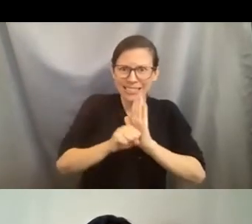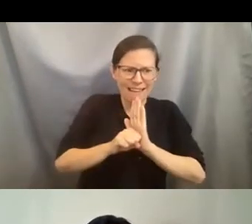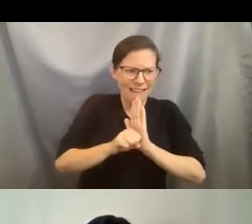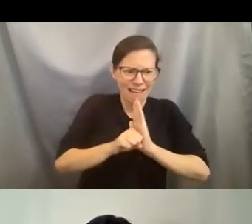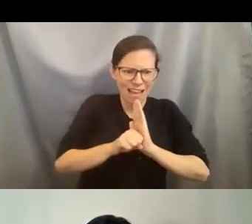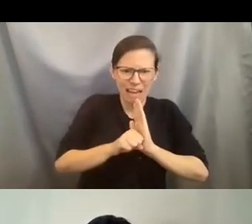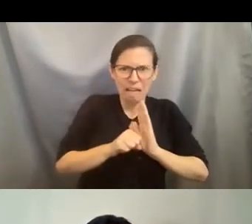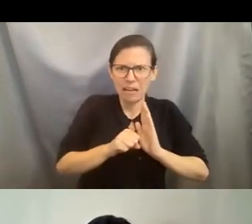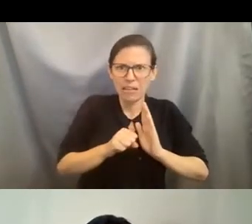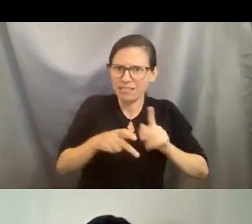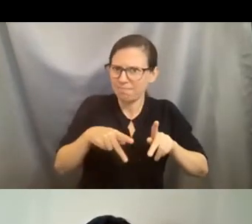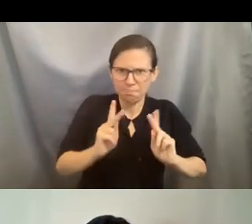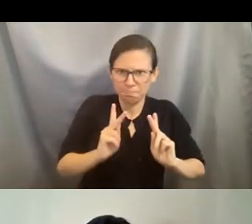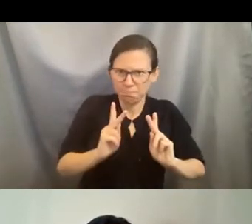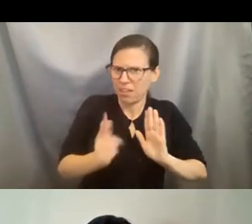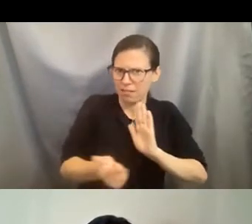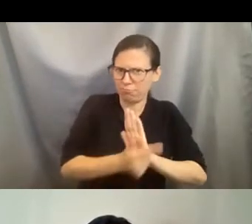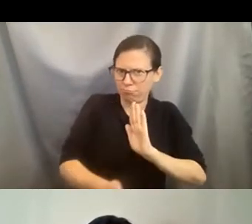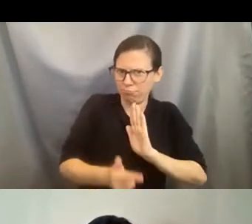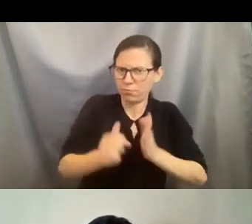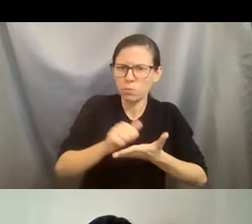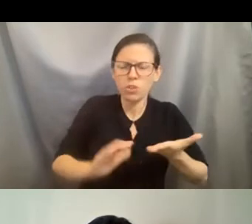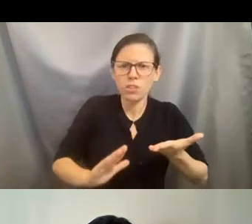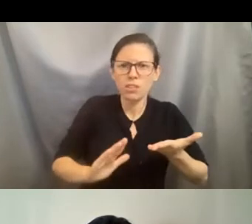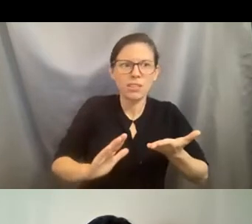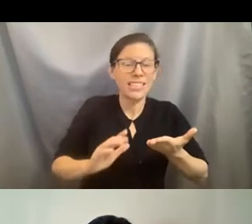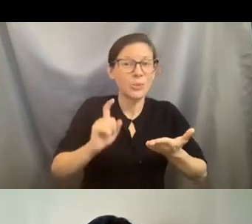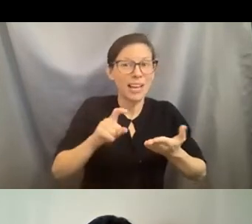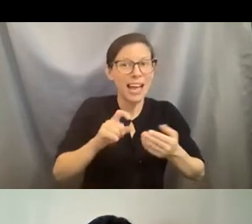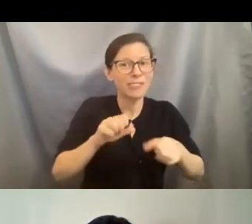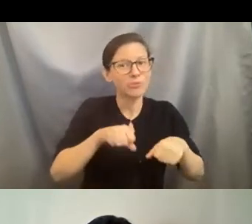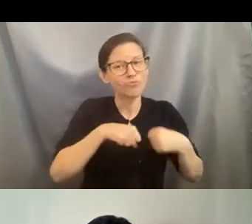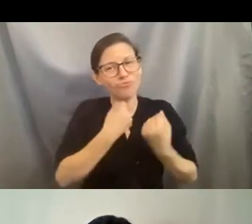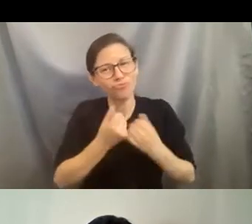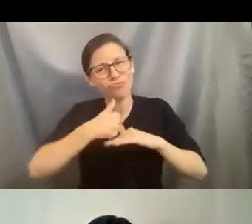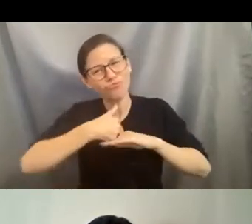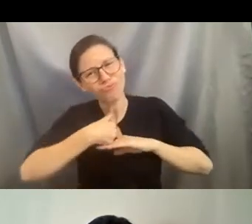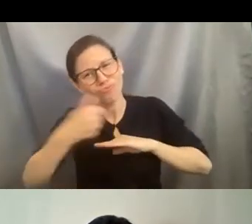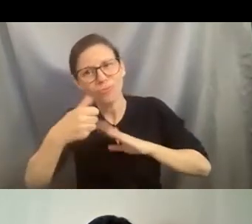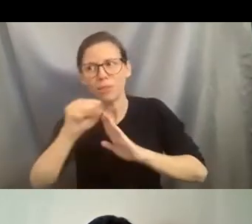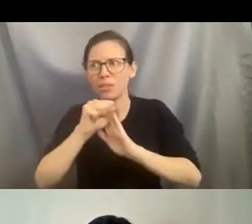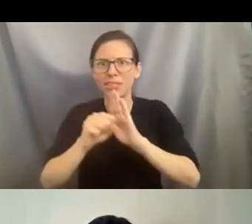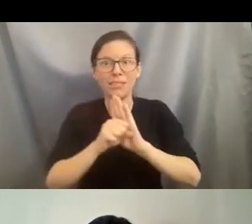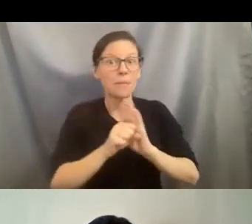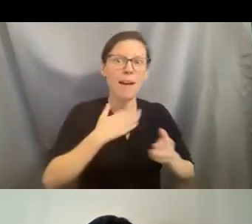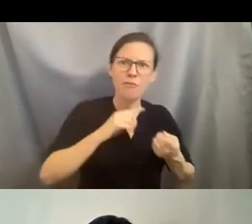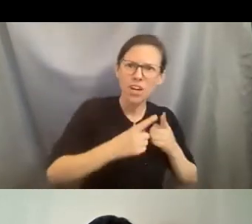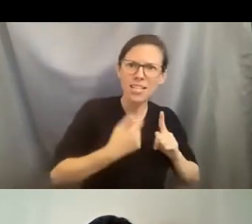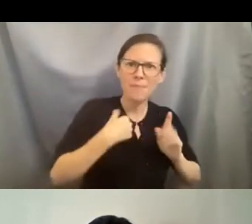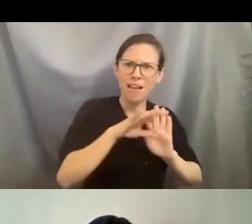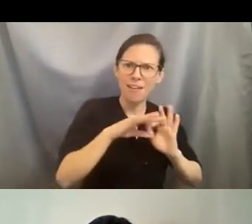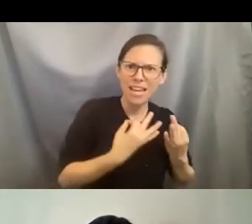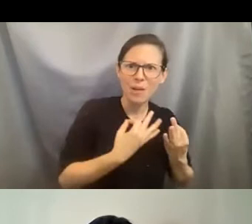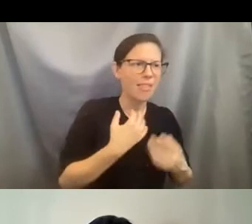and friends, to, you know, spend an excessive amount of money to access the same service that I'm able to access